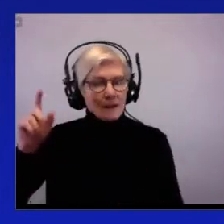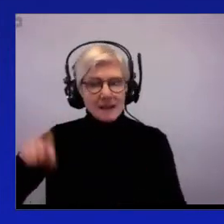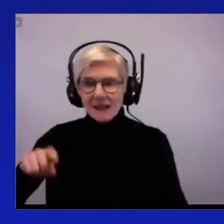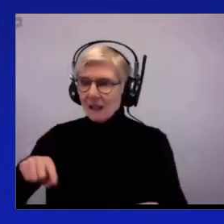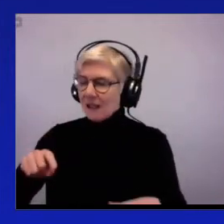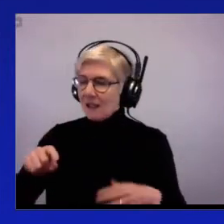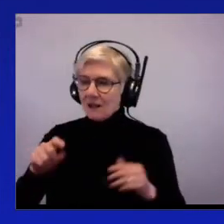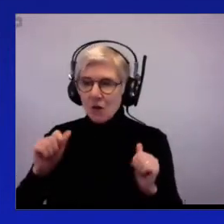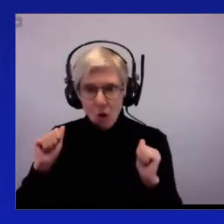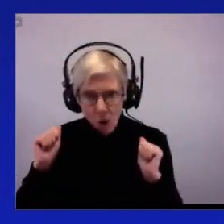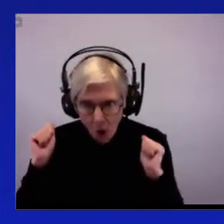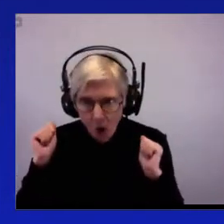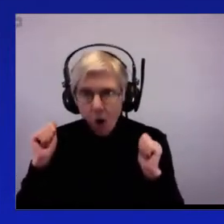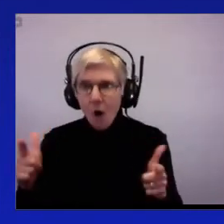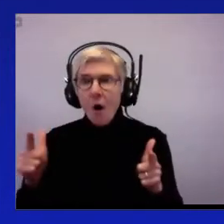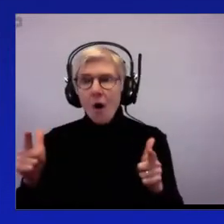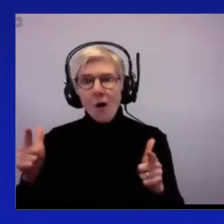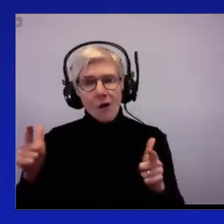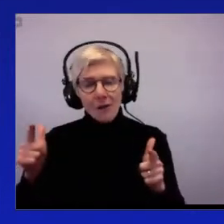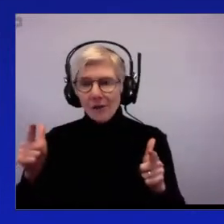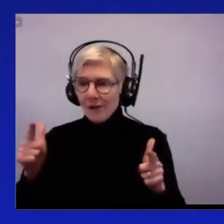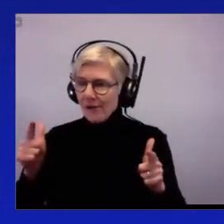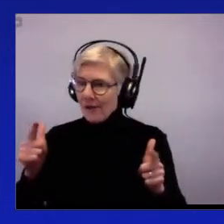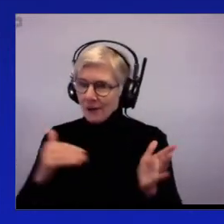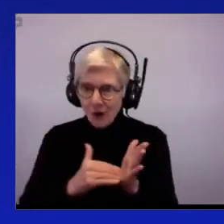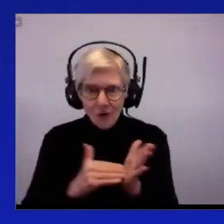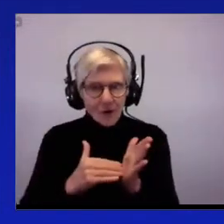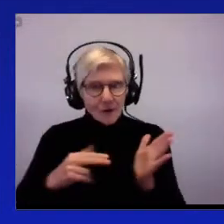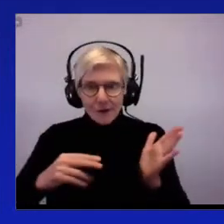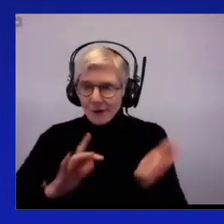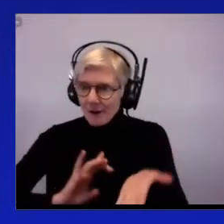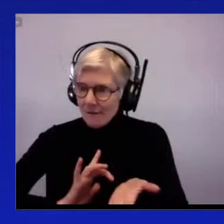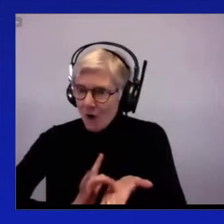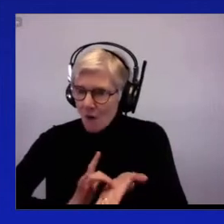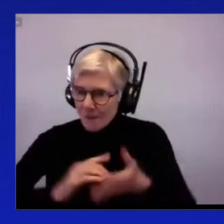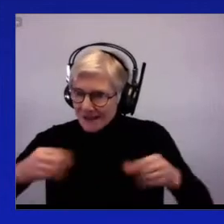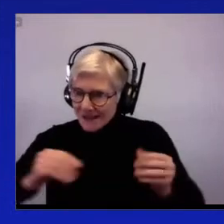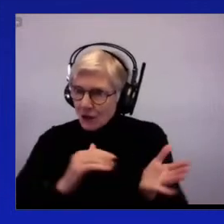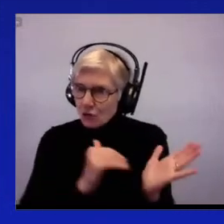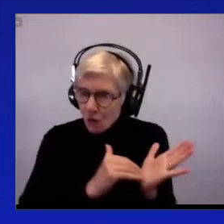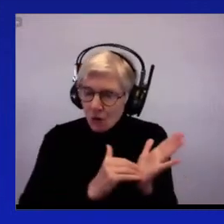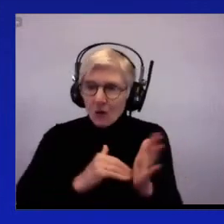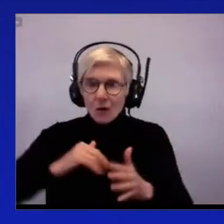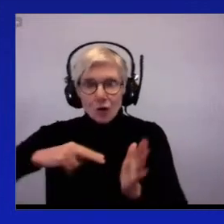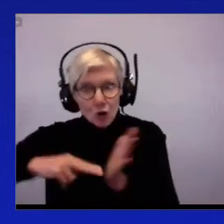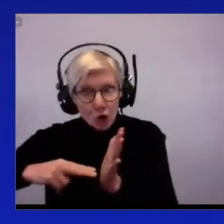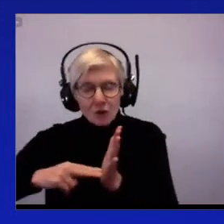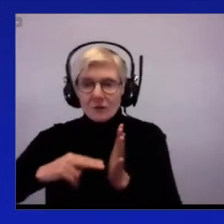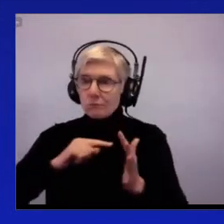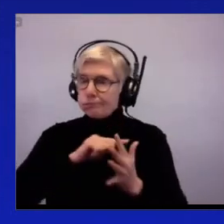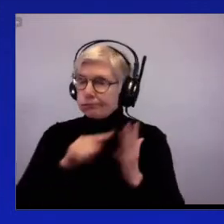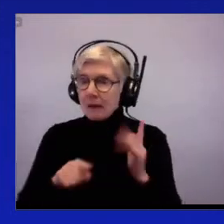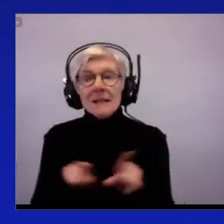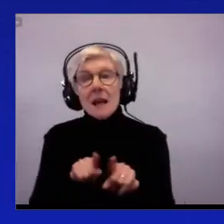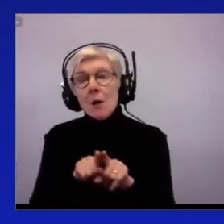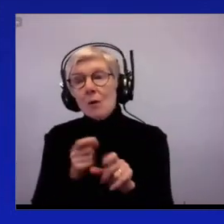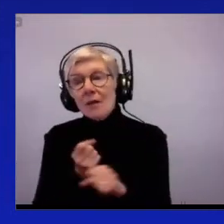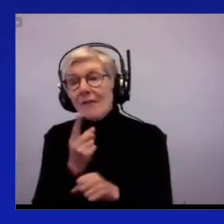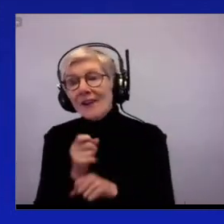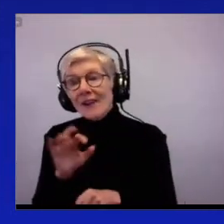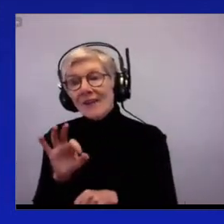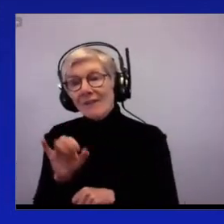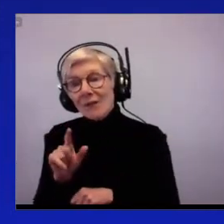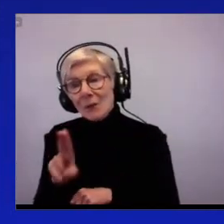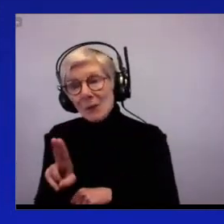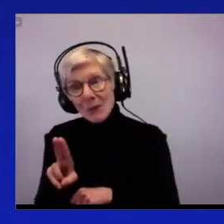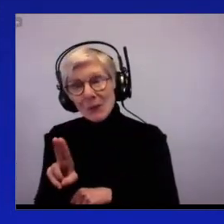care vaccinators, all the pharmacies that we can use, just like we do in the annual influenza immunization clinic.